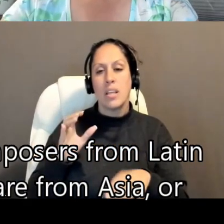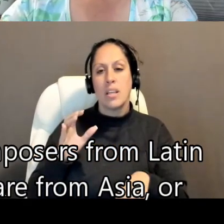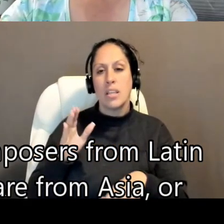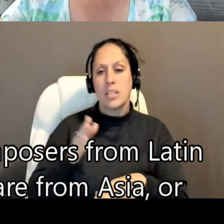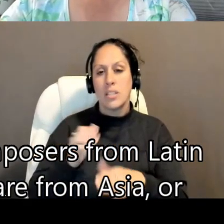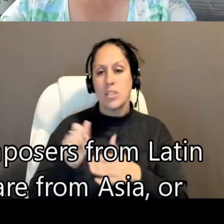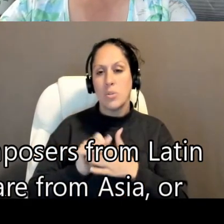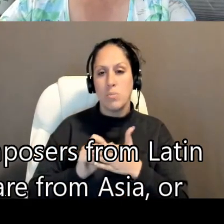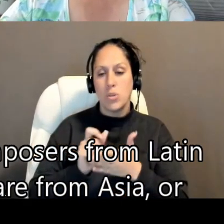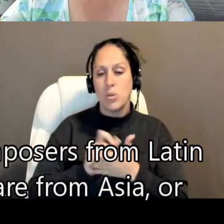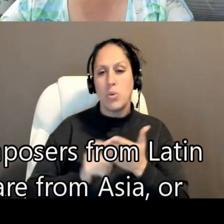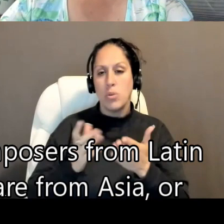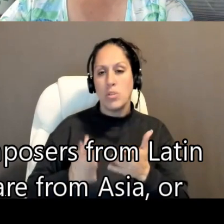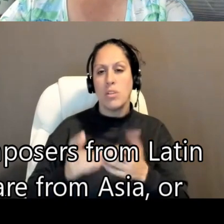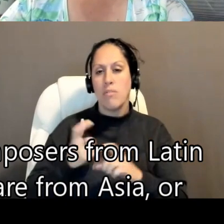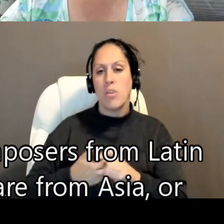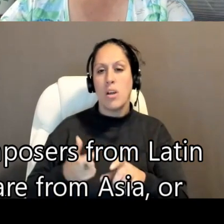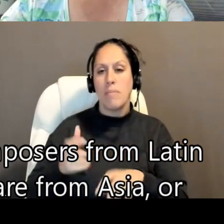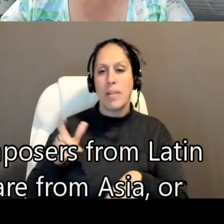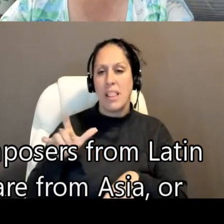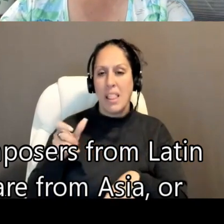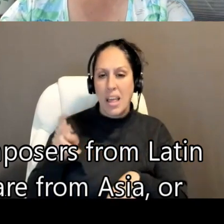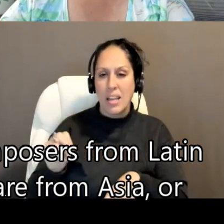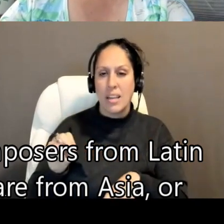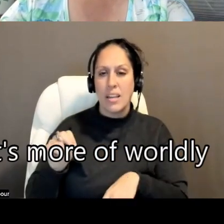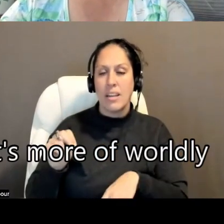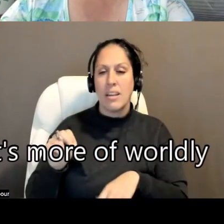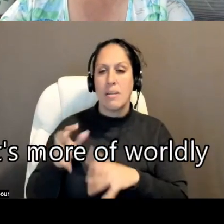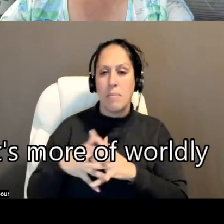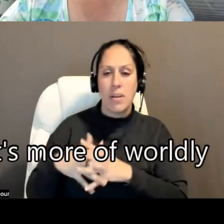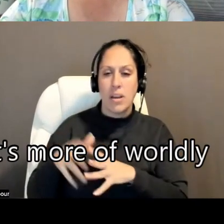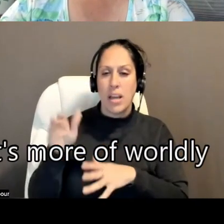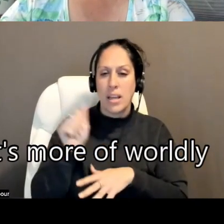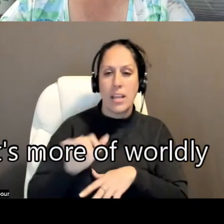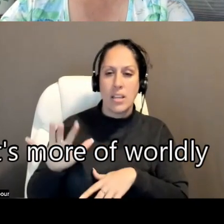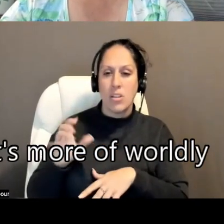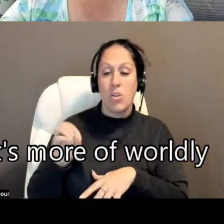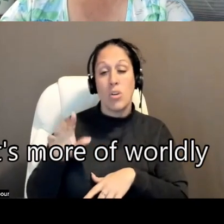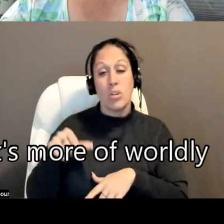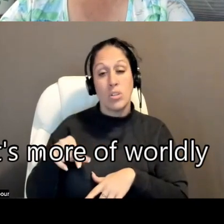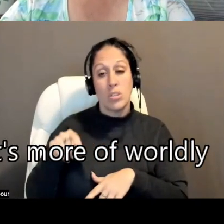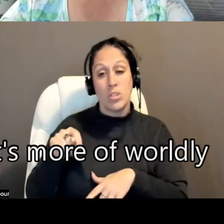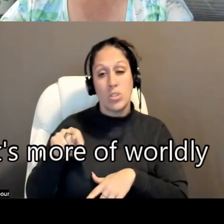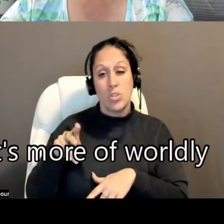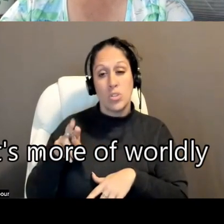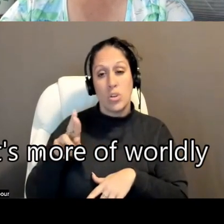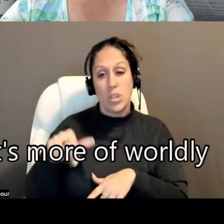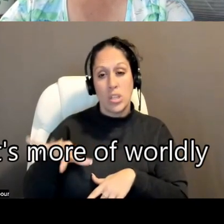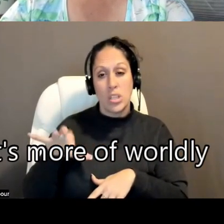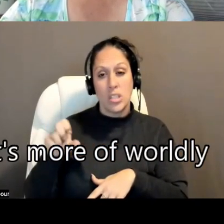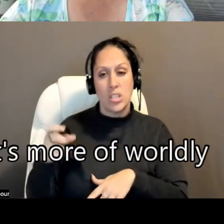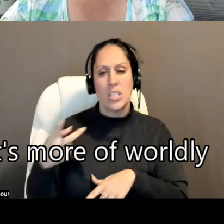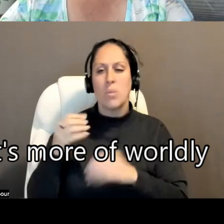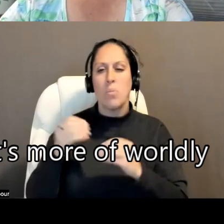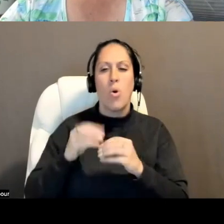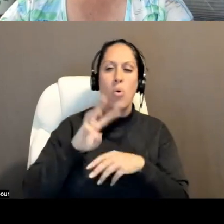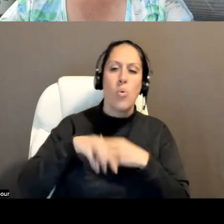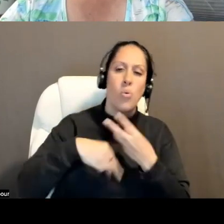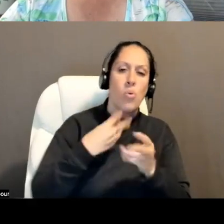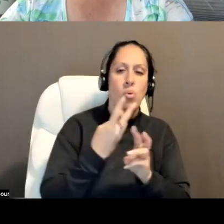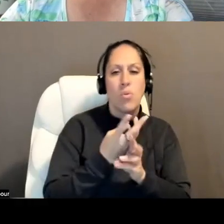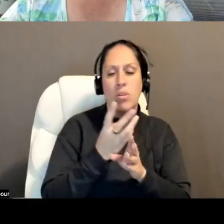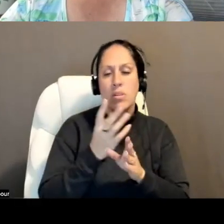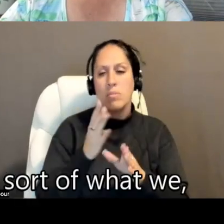Latin America or composers are from Asia or Turkish composers. So it's more worldly music than I would say